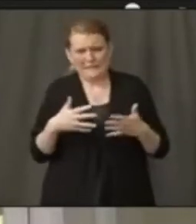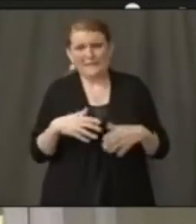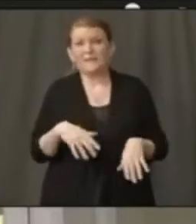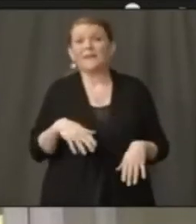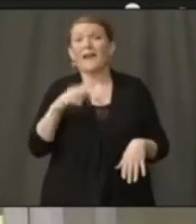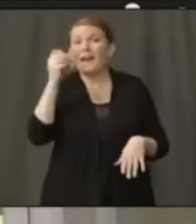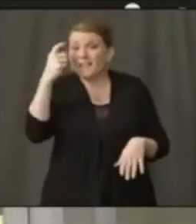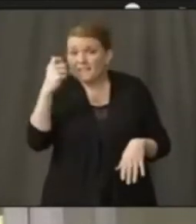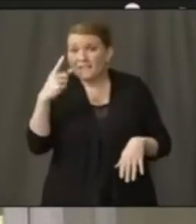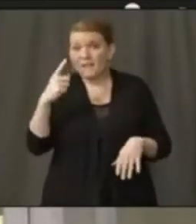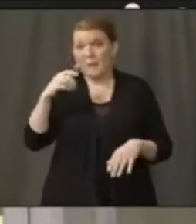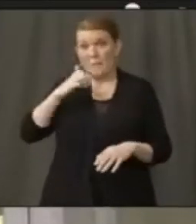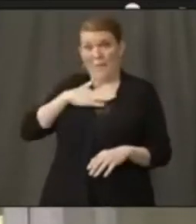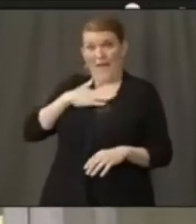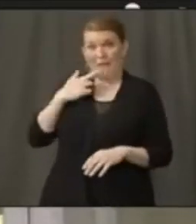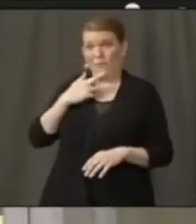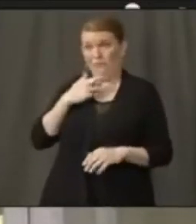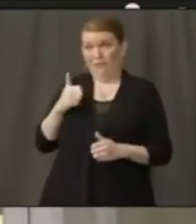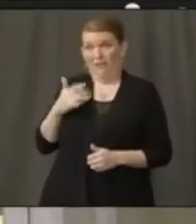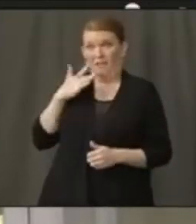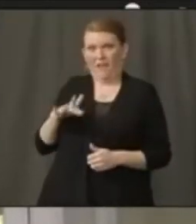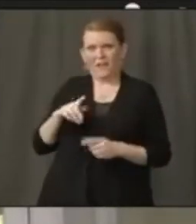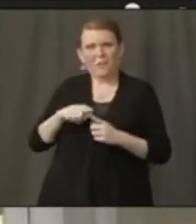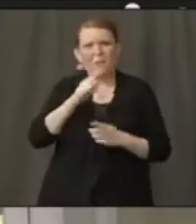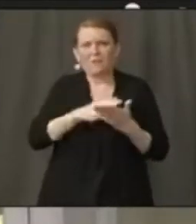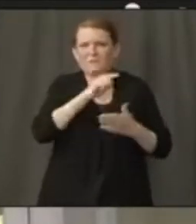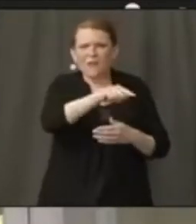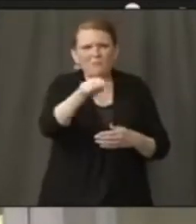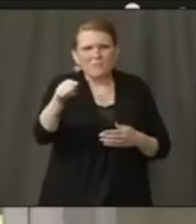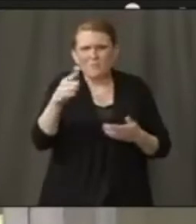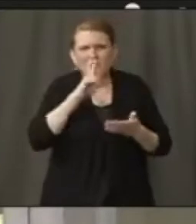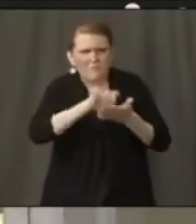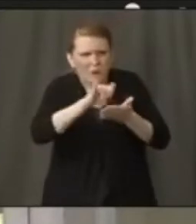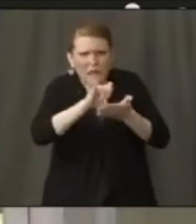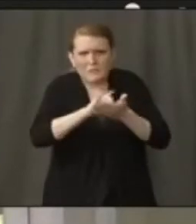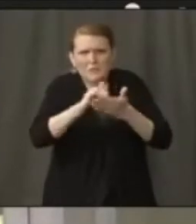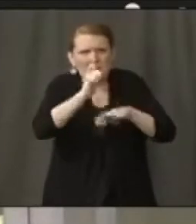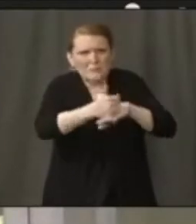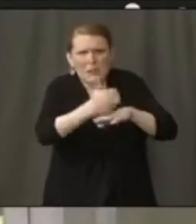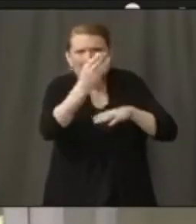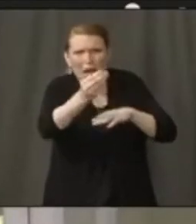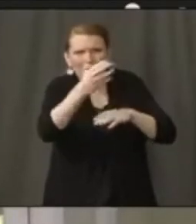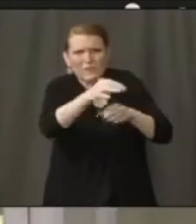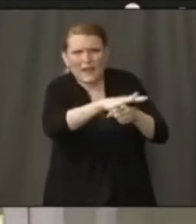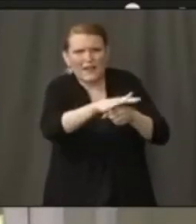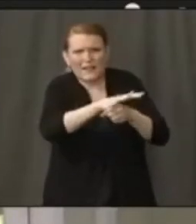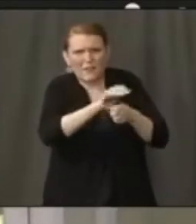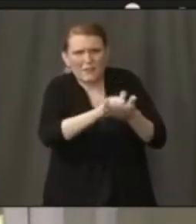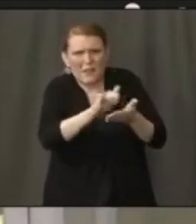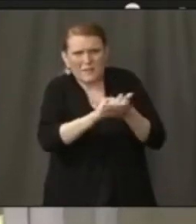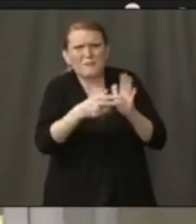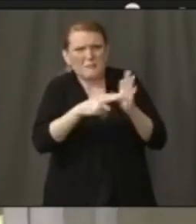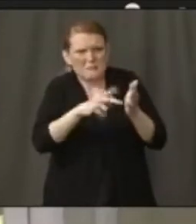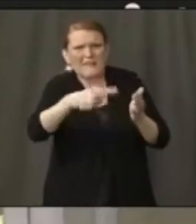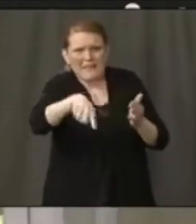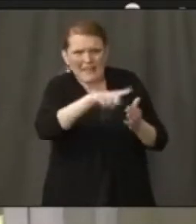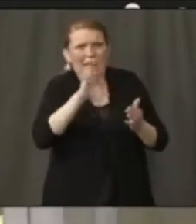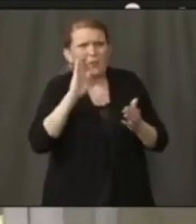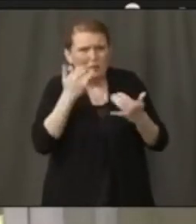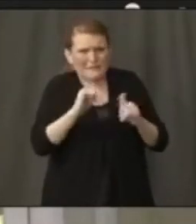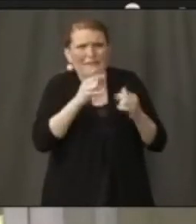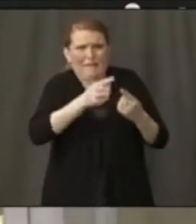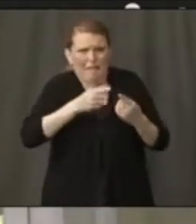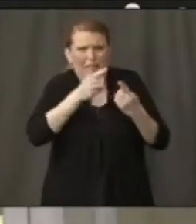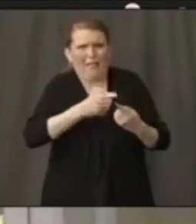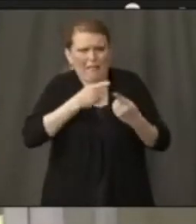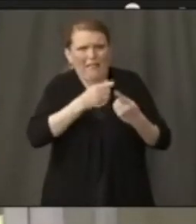together. Again, we need to support the food supply chain, as our wholesalers and distributors have suffered along